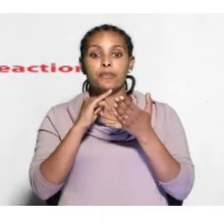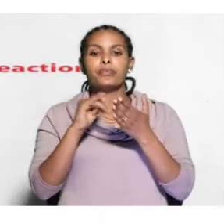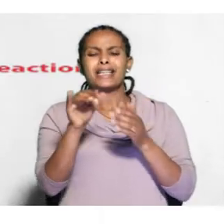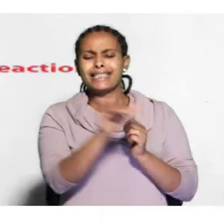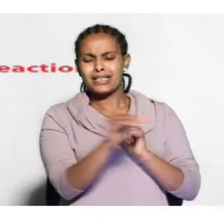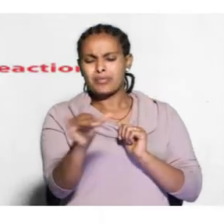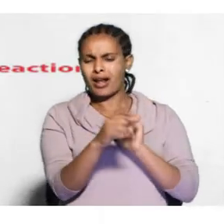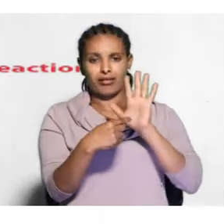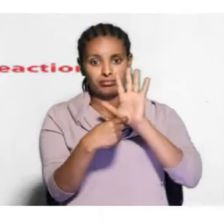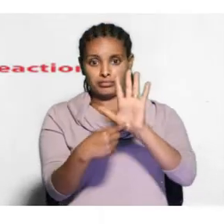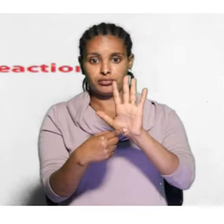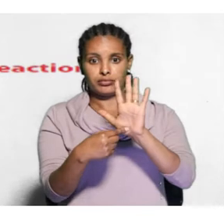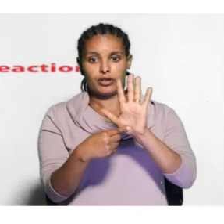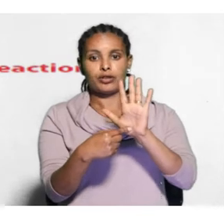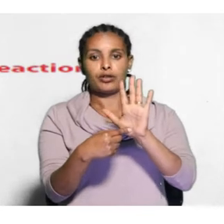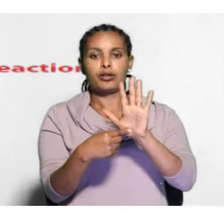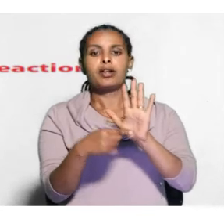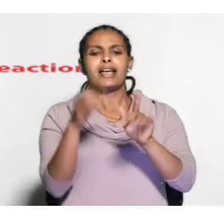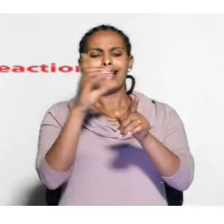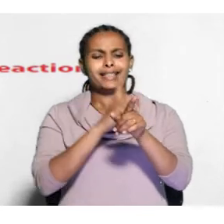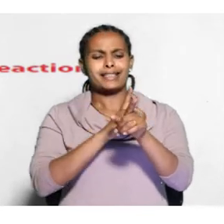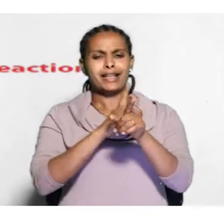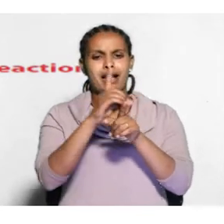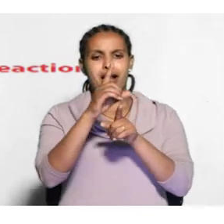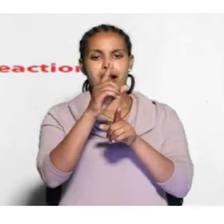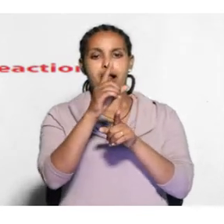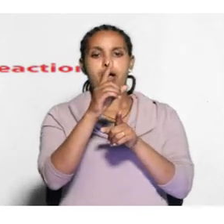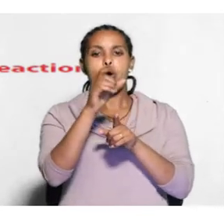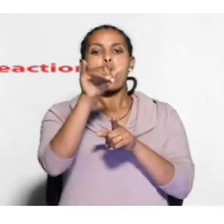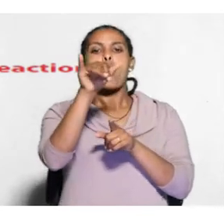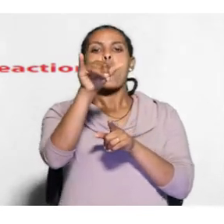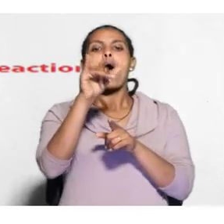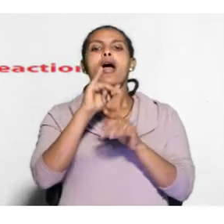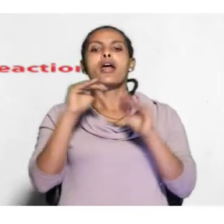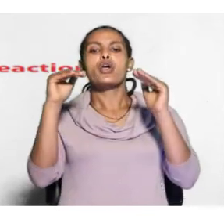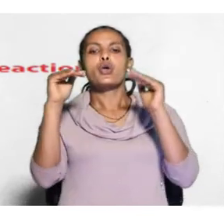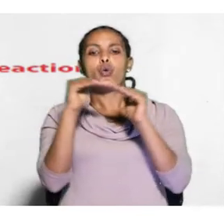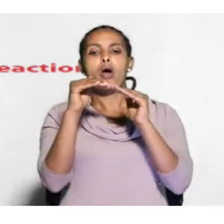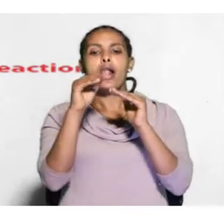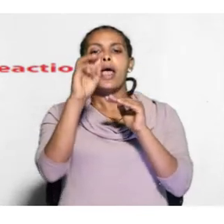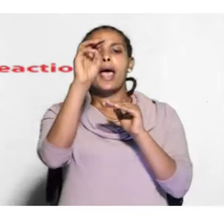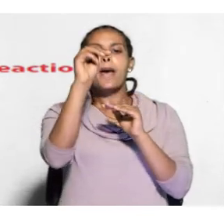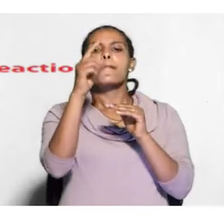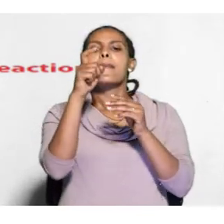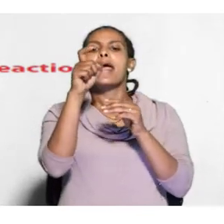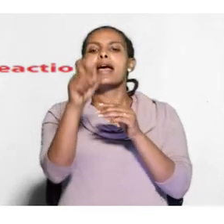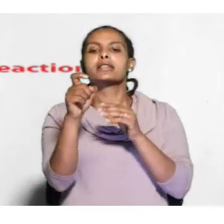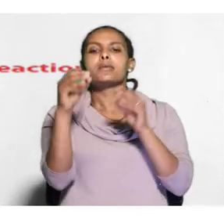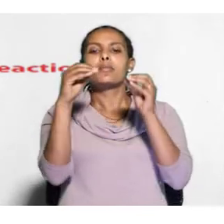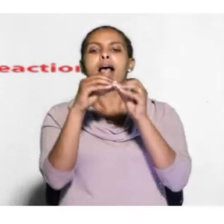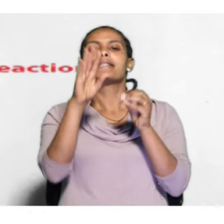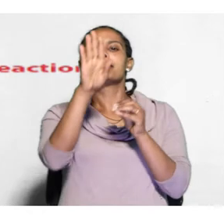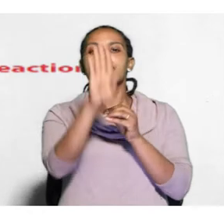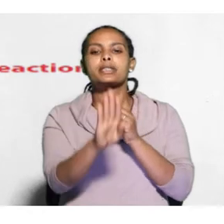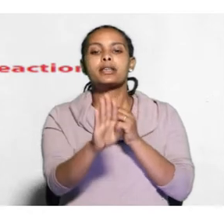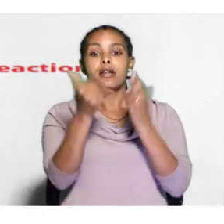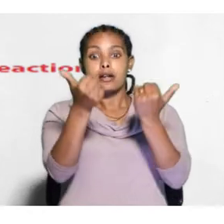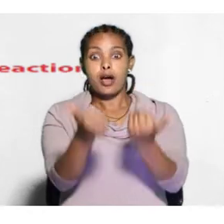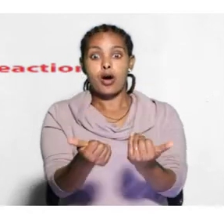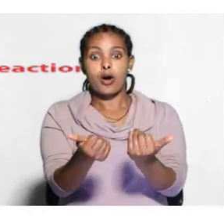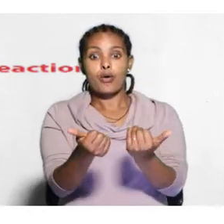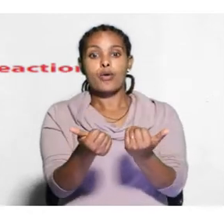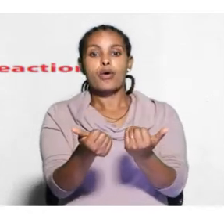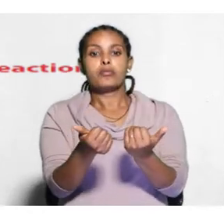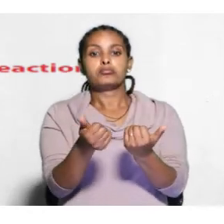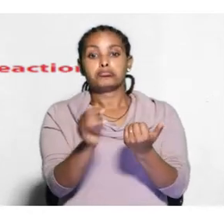similar to equation of a straight line which is y equal m x plus b now